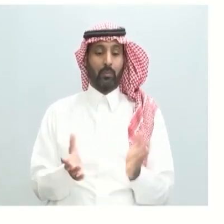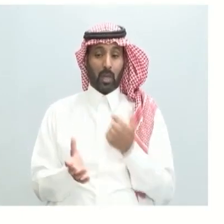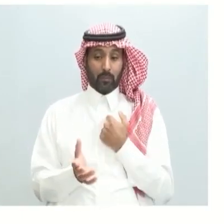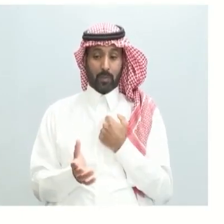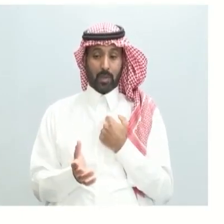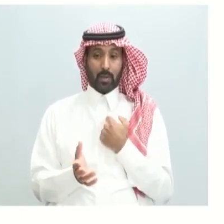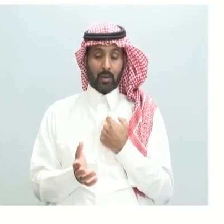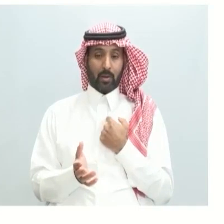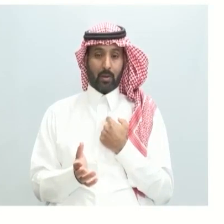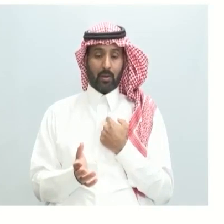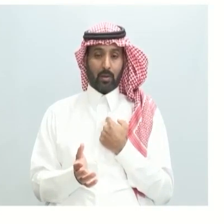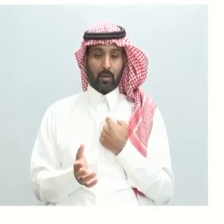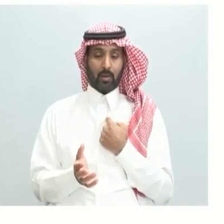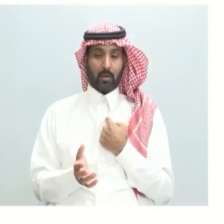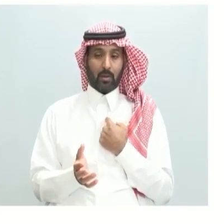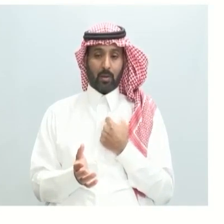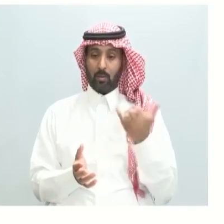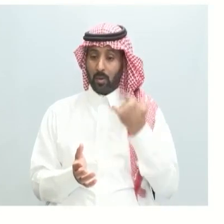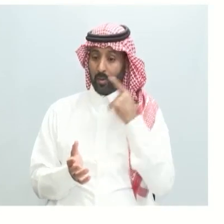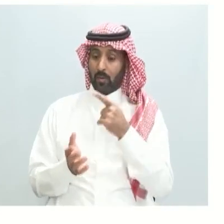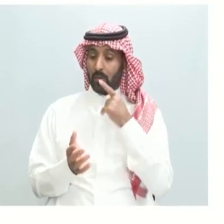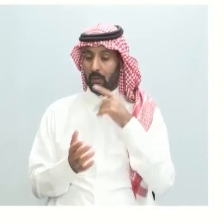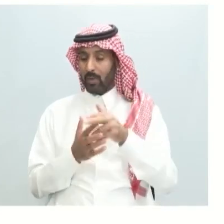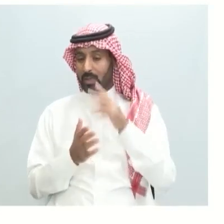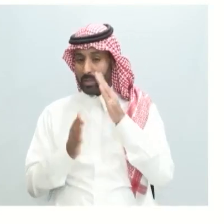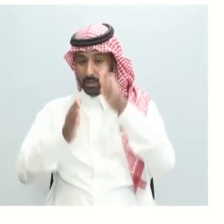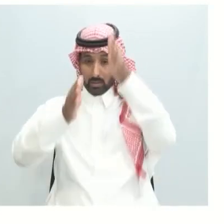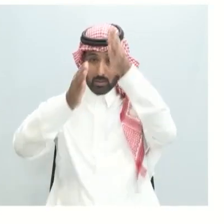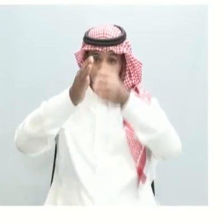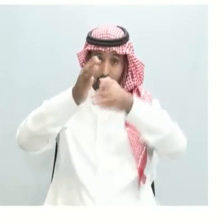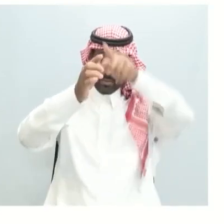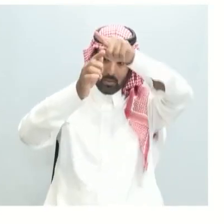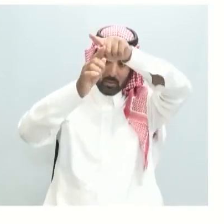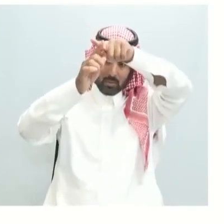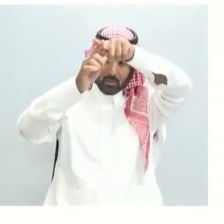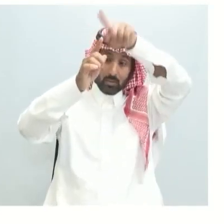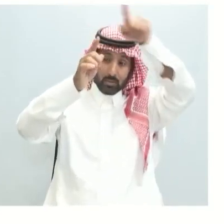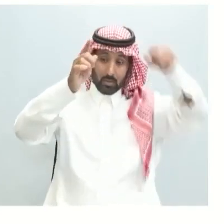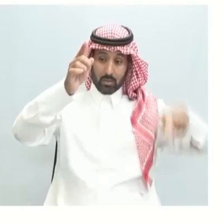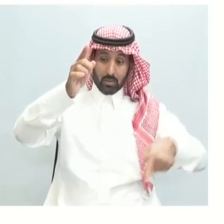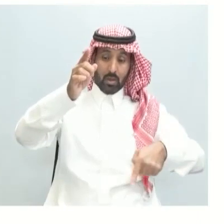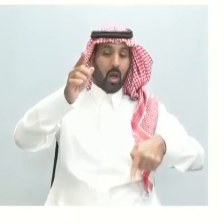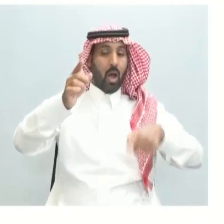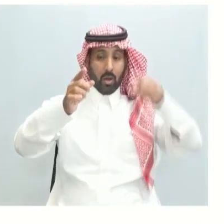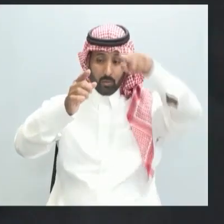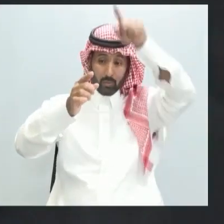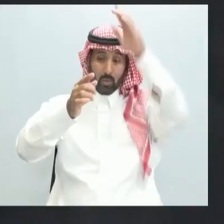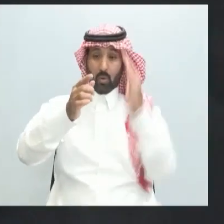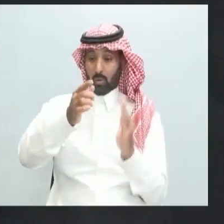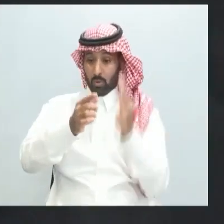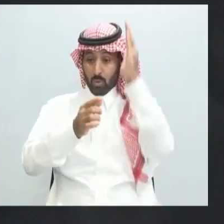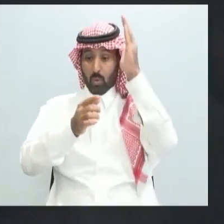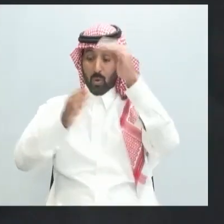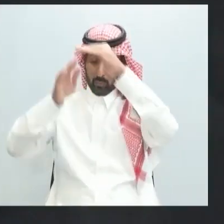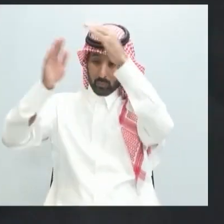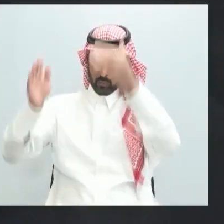me, for example, I'd be interested in visiting Burj Khalifa because it's, as it said in the article, is the tallest building in